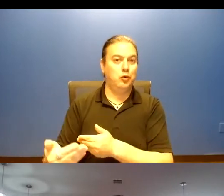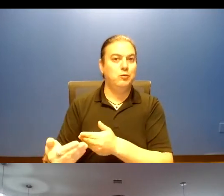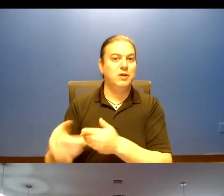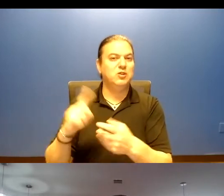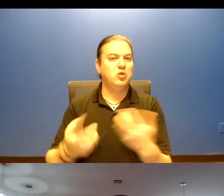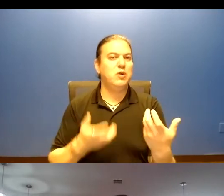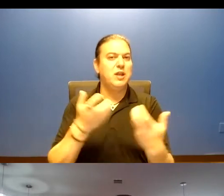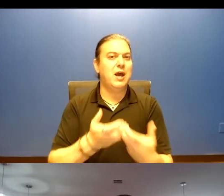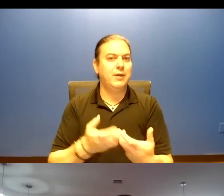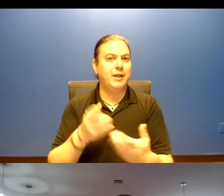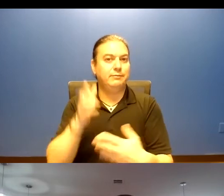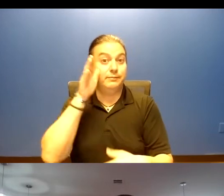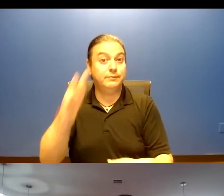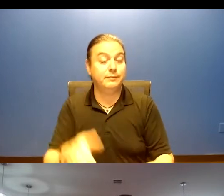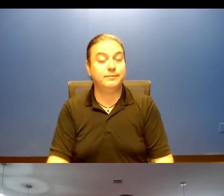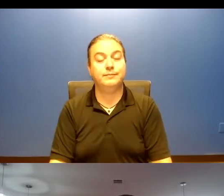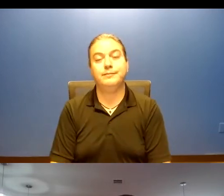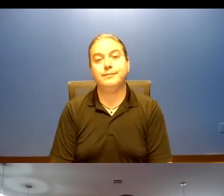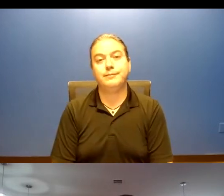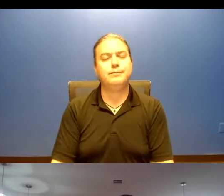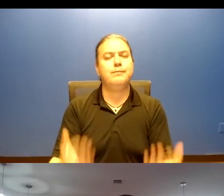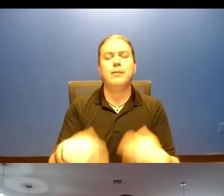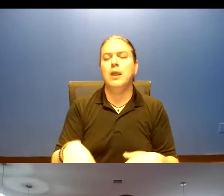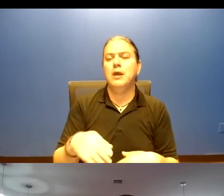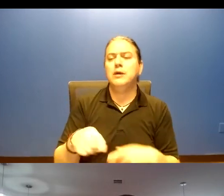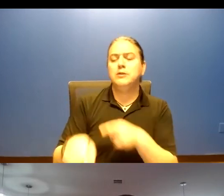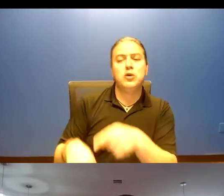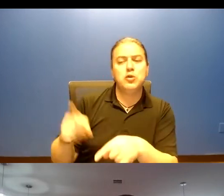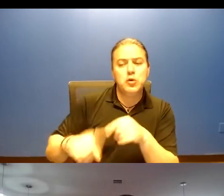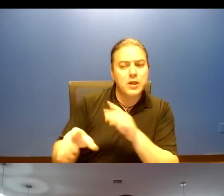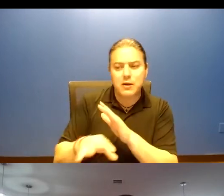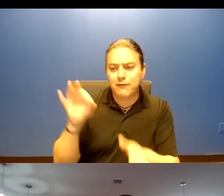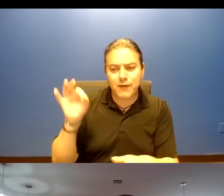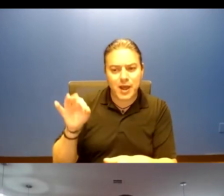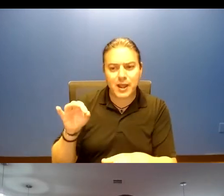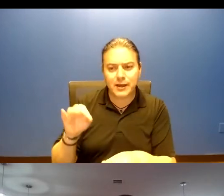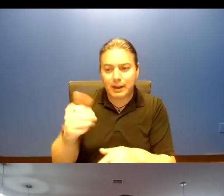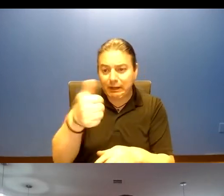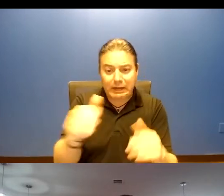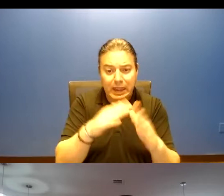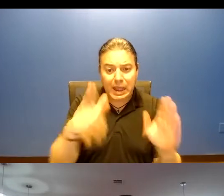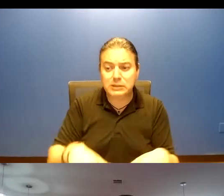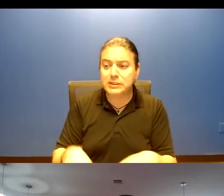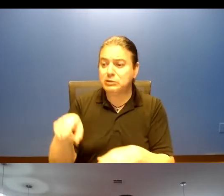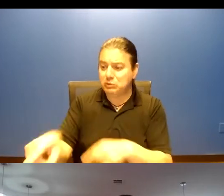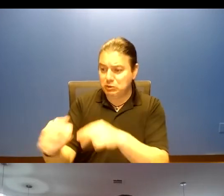And so, okay, so you couldn't find any housing stock and you ended up building for yourself. Yes,